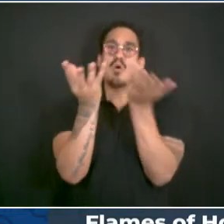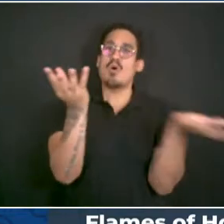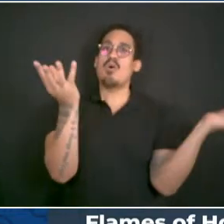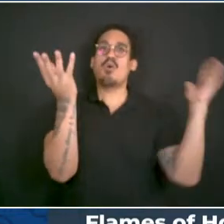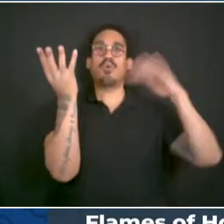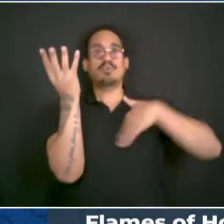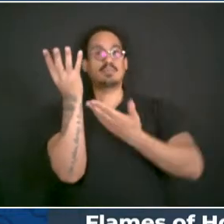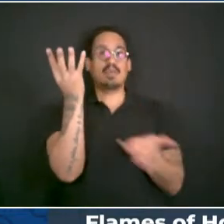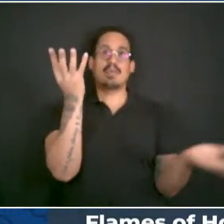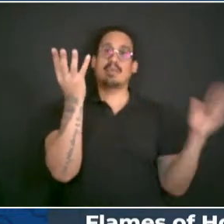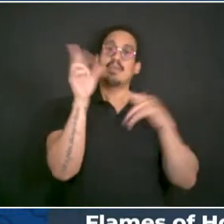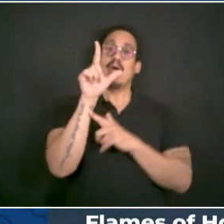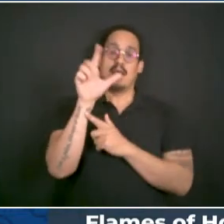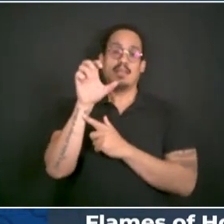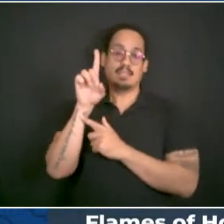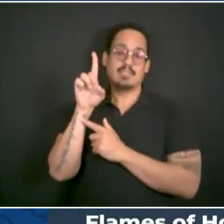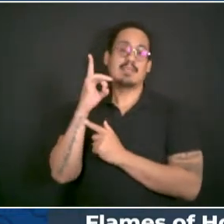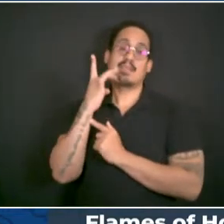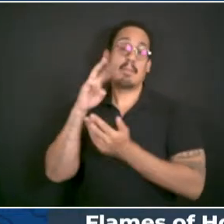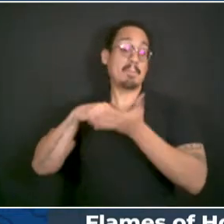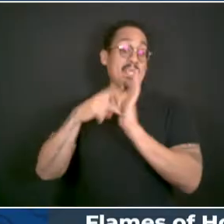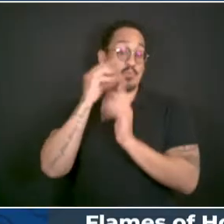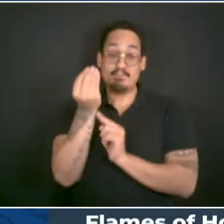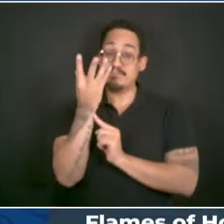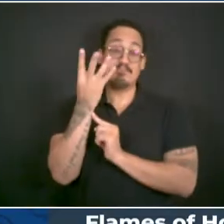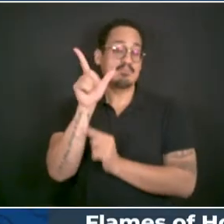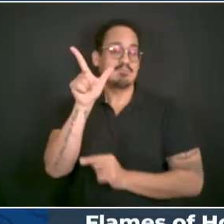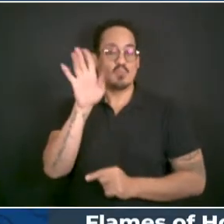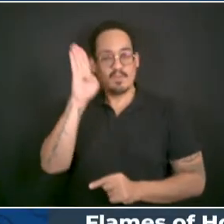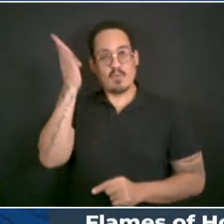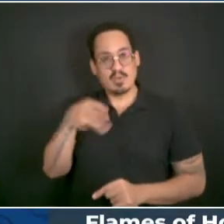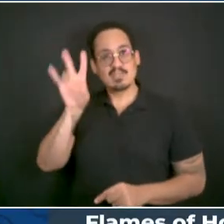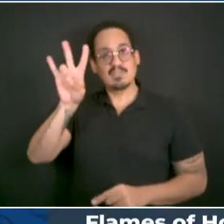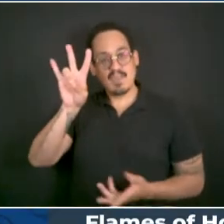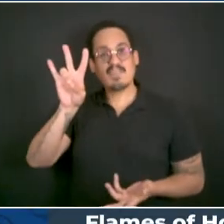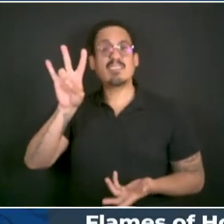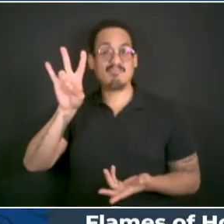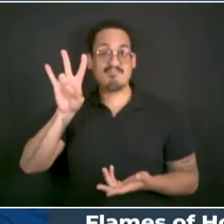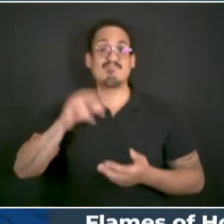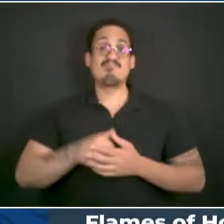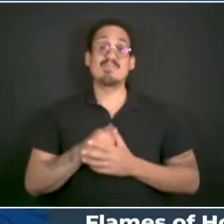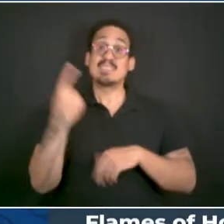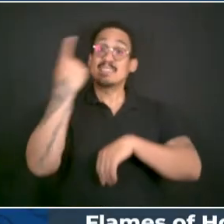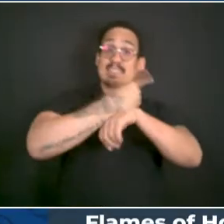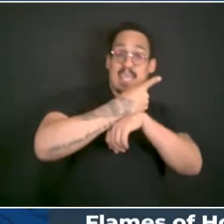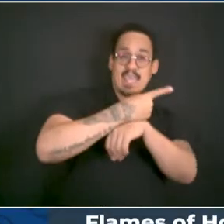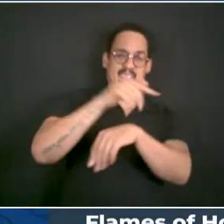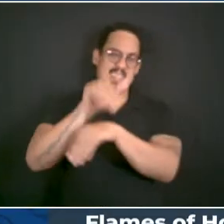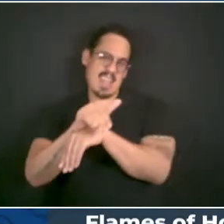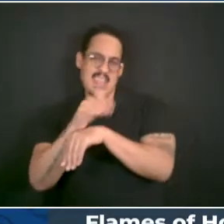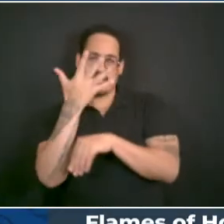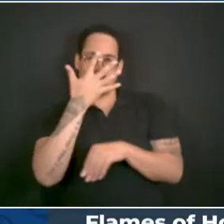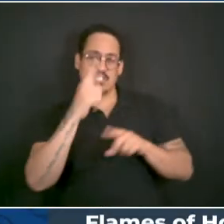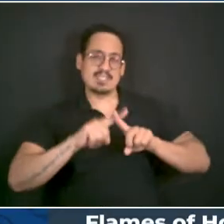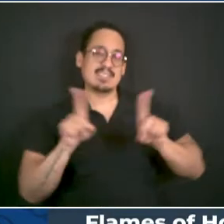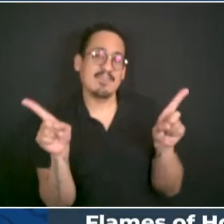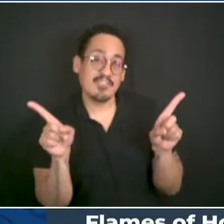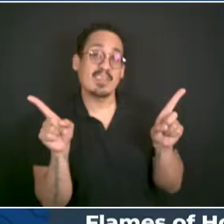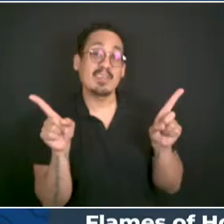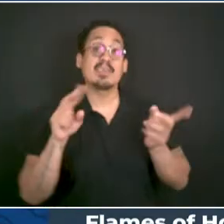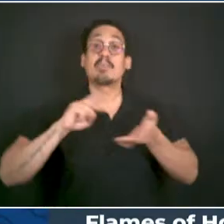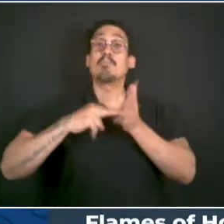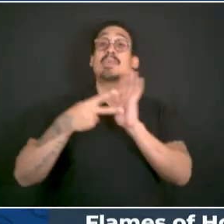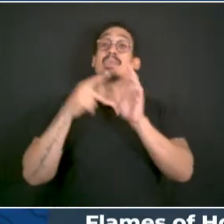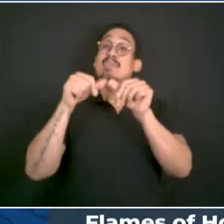can be able to shine 24/7. It's seen. It's a different look in the day versus the night. This thing doesn't stop, just like the fence of this country doesn't stop. The